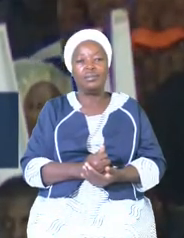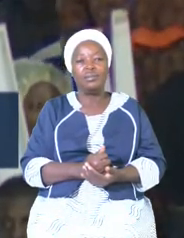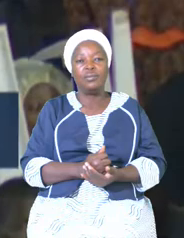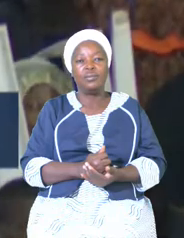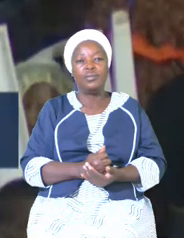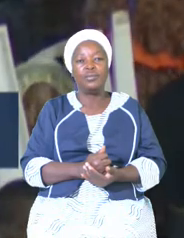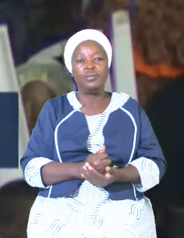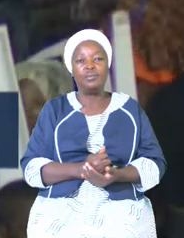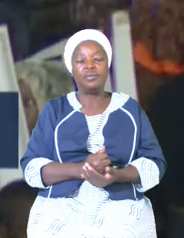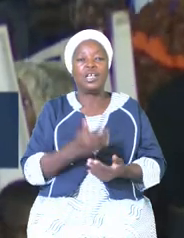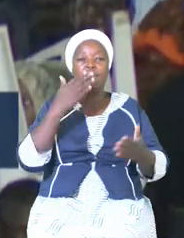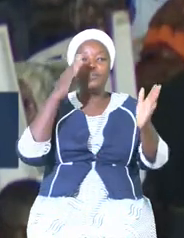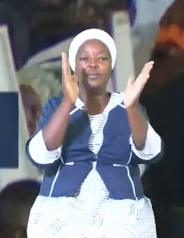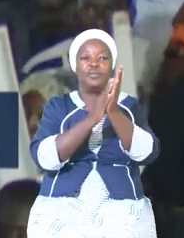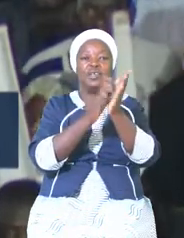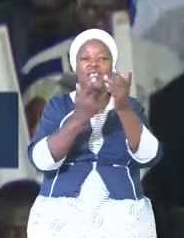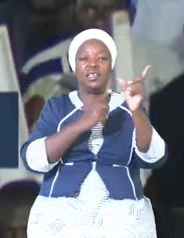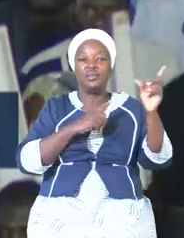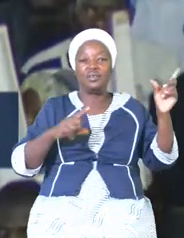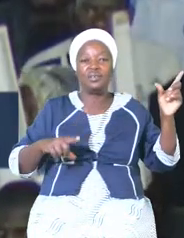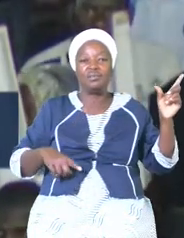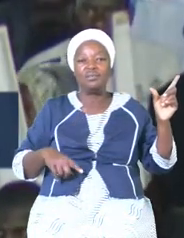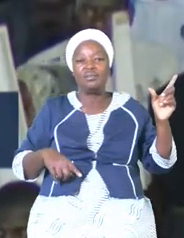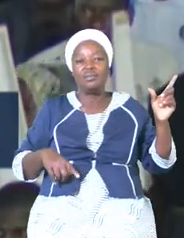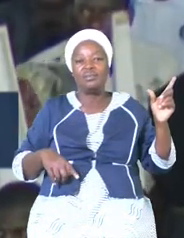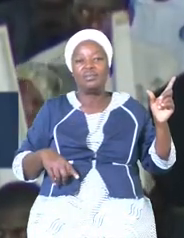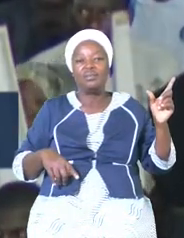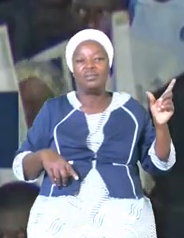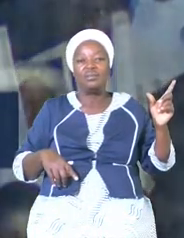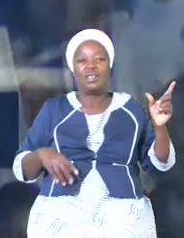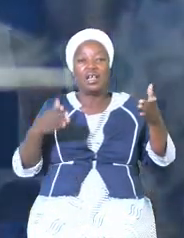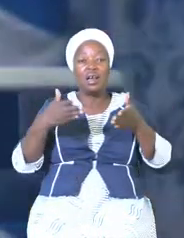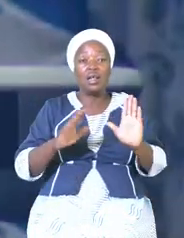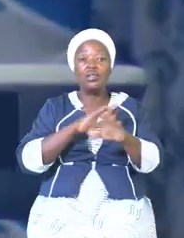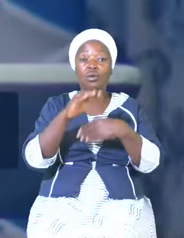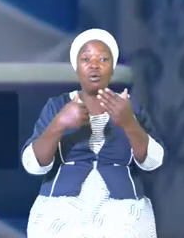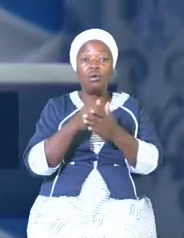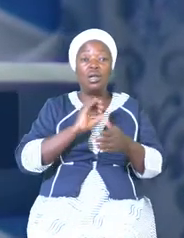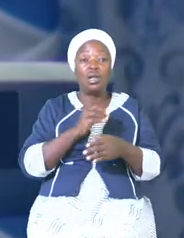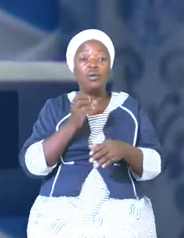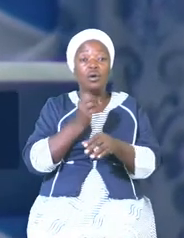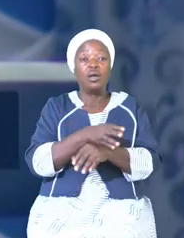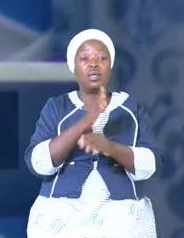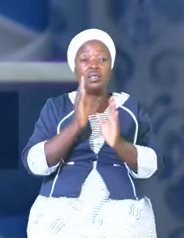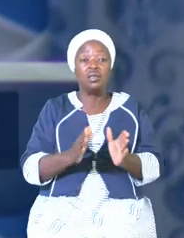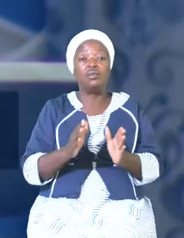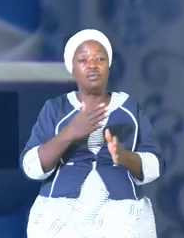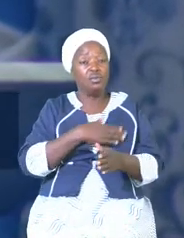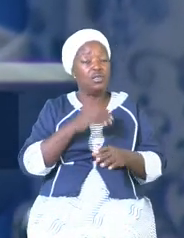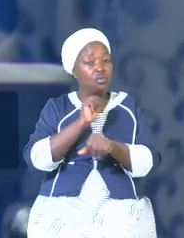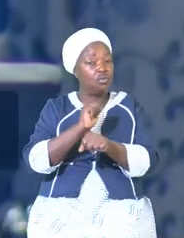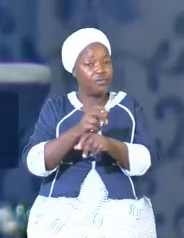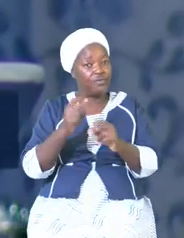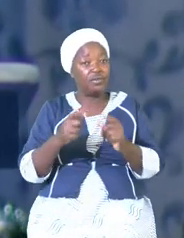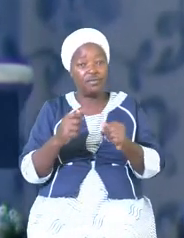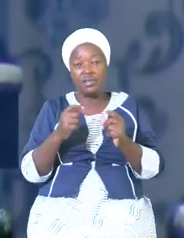Praise the Lord. Let our counselors walk quickly. Let's get down